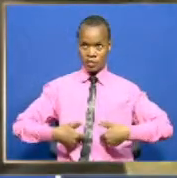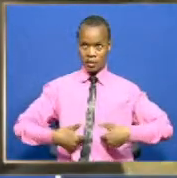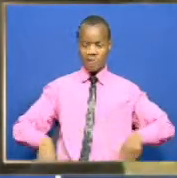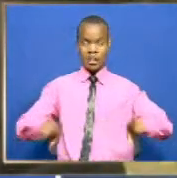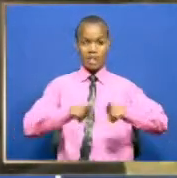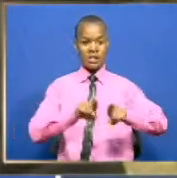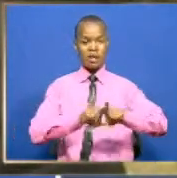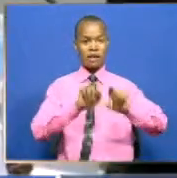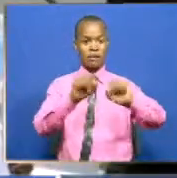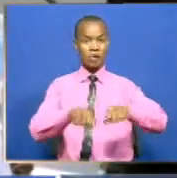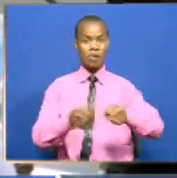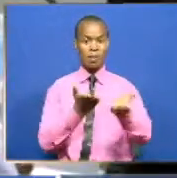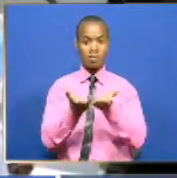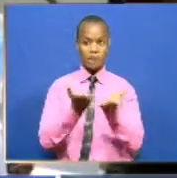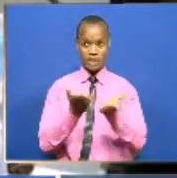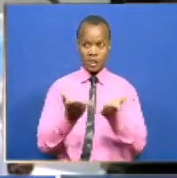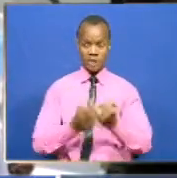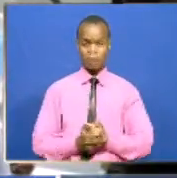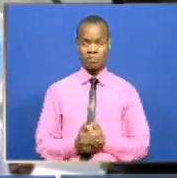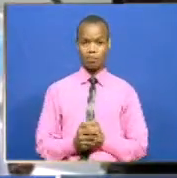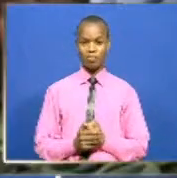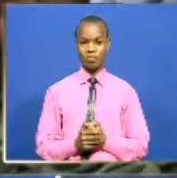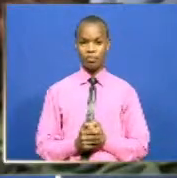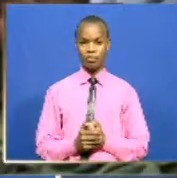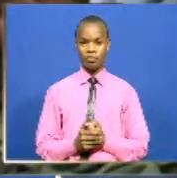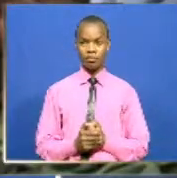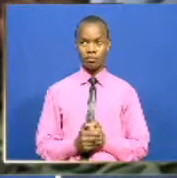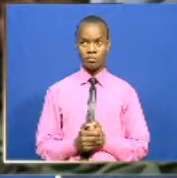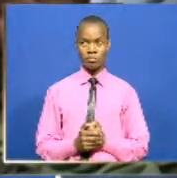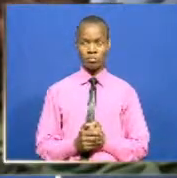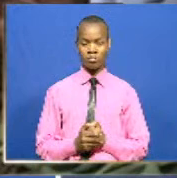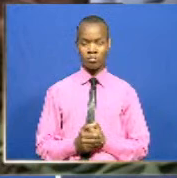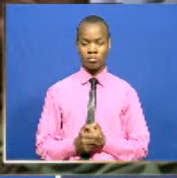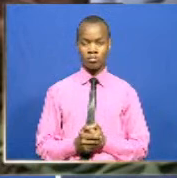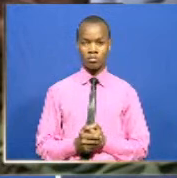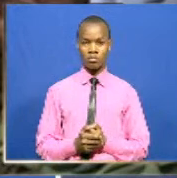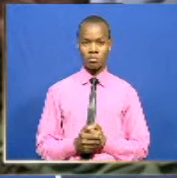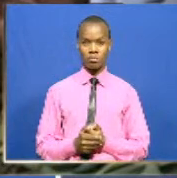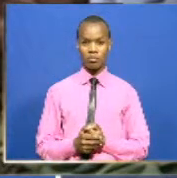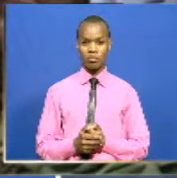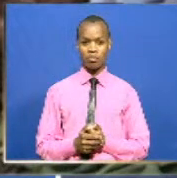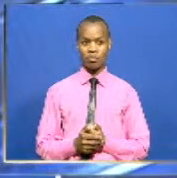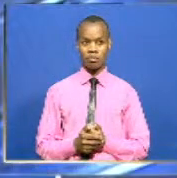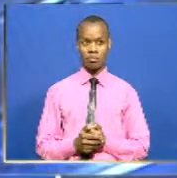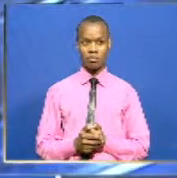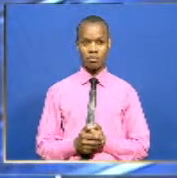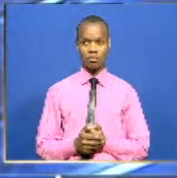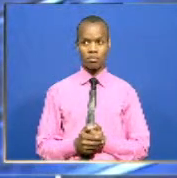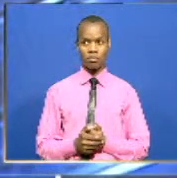kilimo biashara. Timothy Kipnusu, for Channel One News.